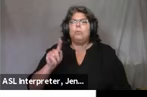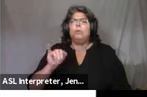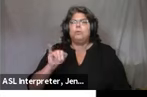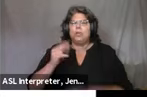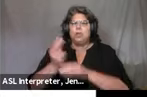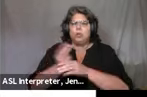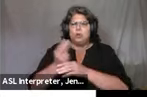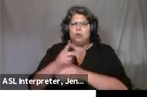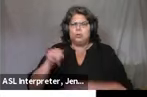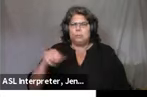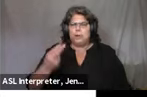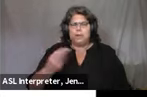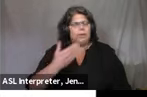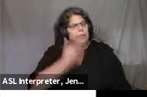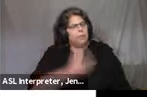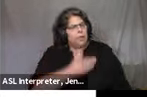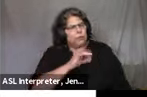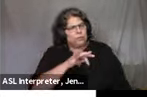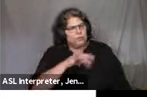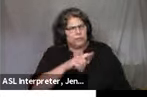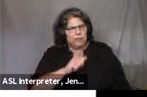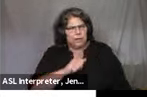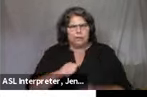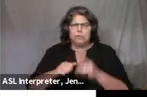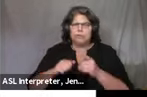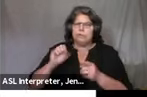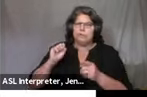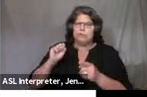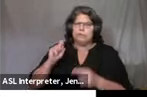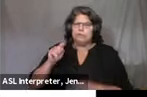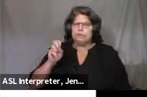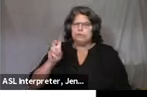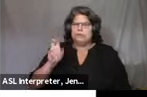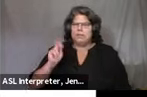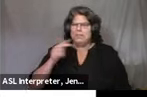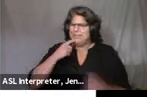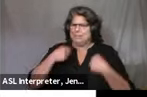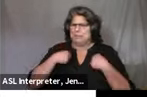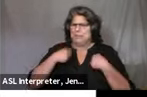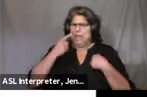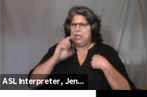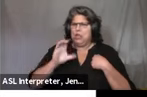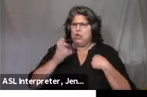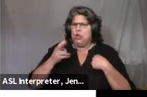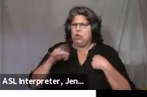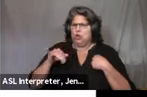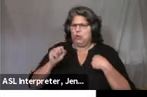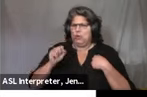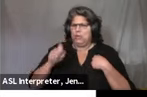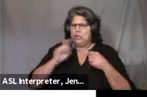multi-use path. Okay, thank you, Cynthia. I think that's a question for Chris.